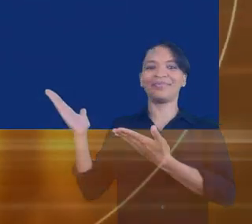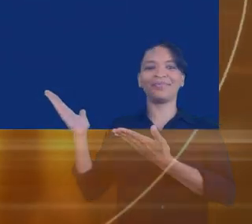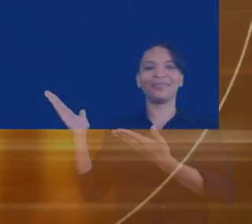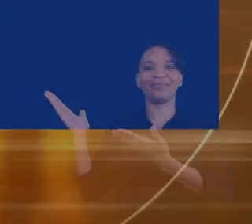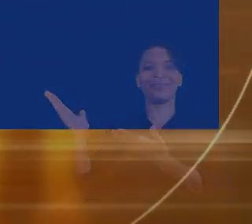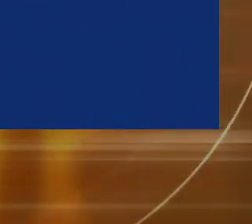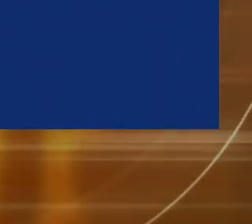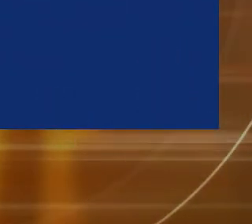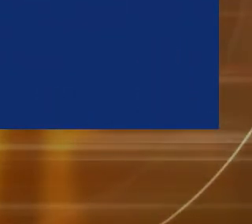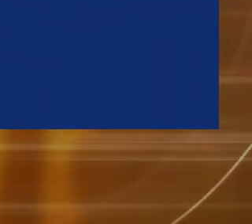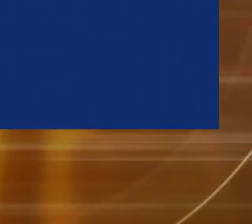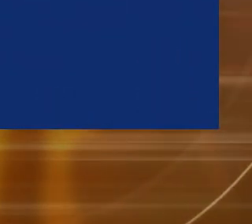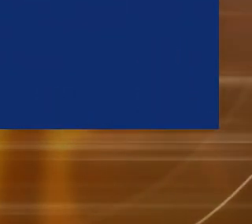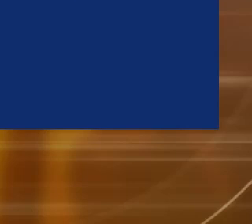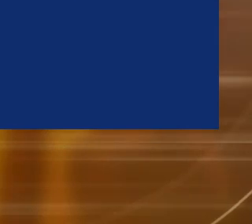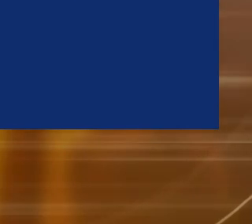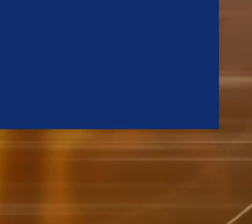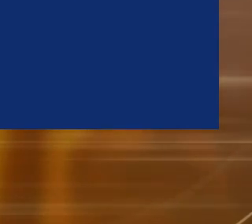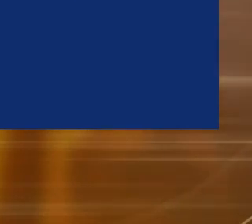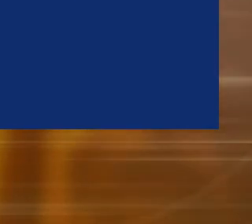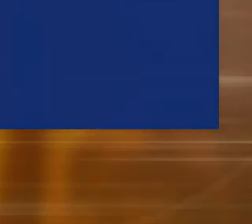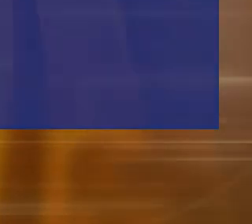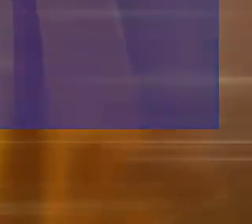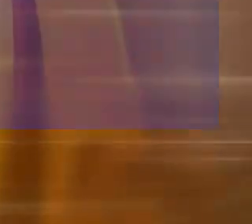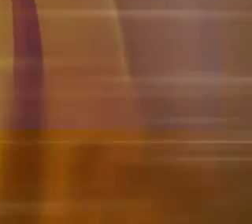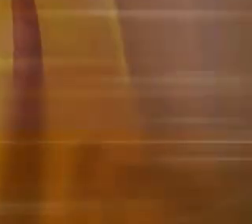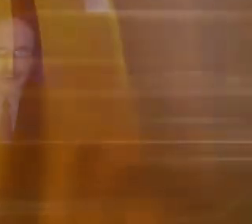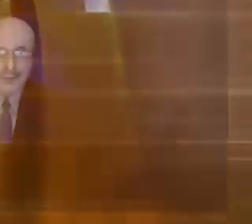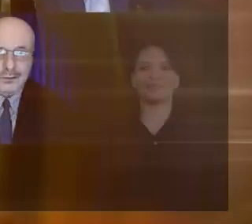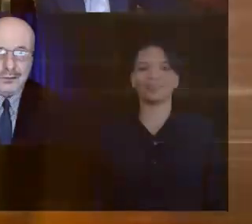Arlequin Players Theater.